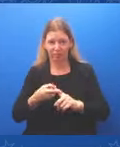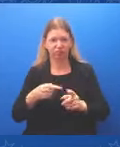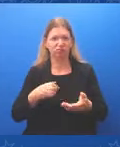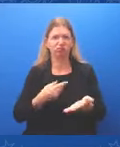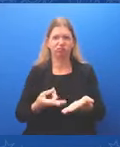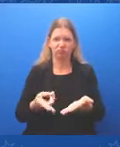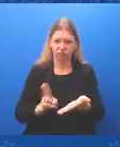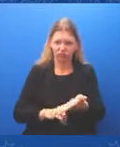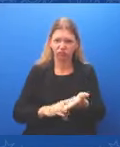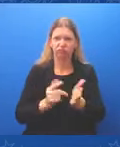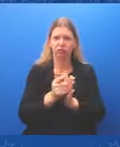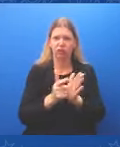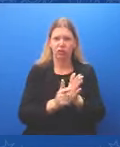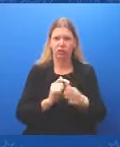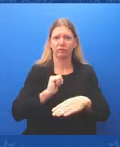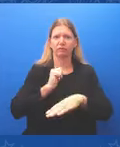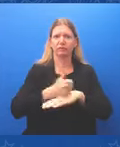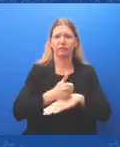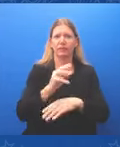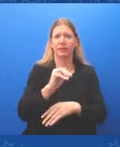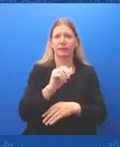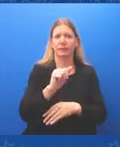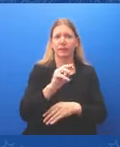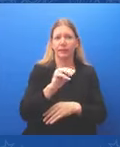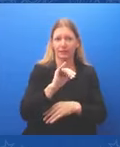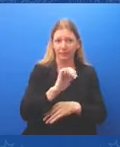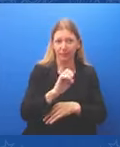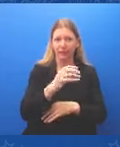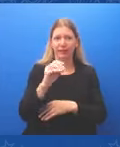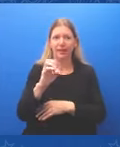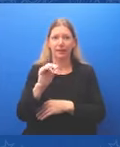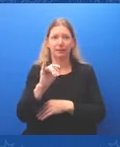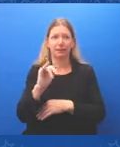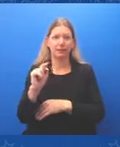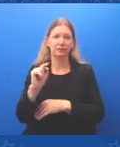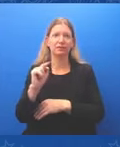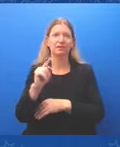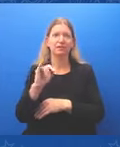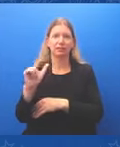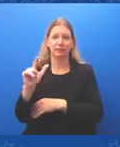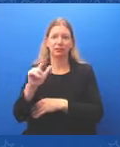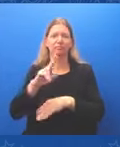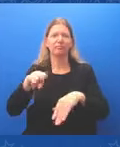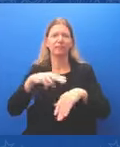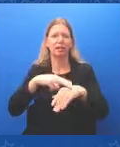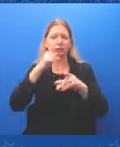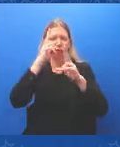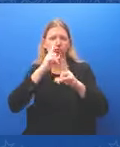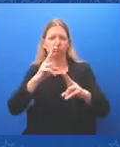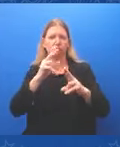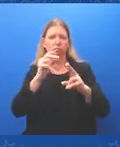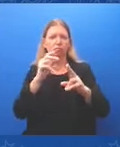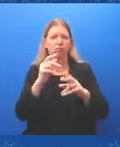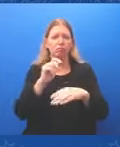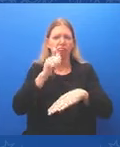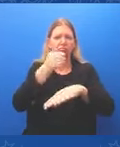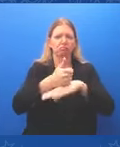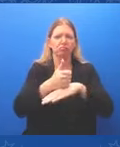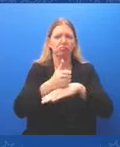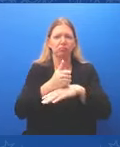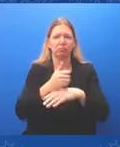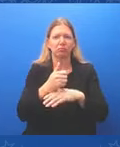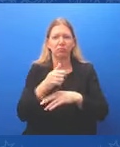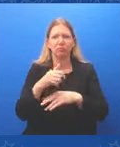National Monuments in Illinois and in Mississippi. And I'm very proud to have done that. The story of how from trauma, hope